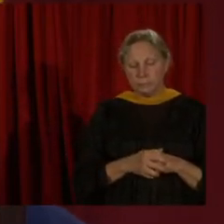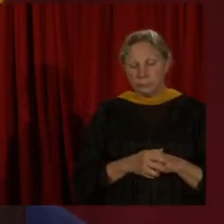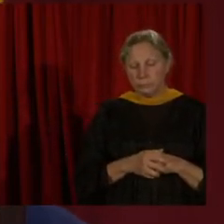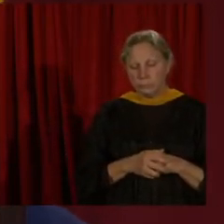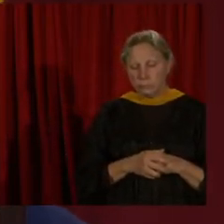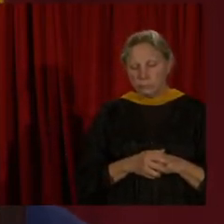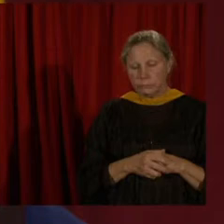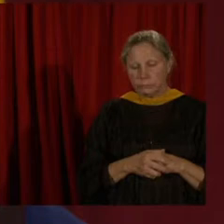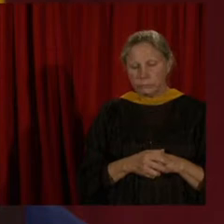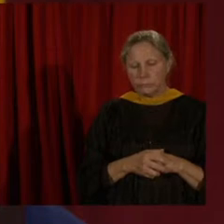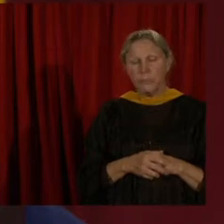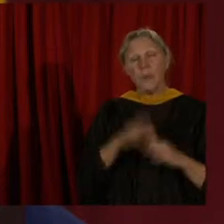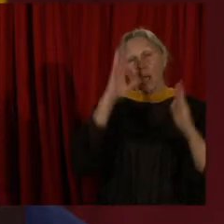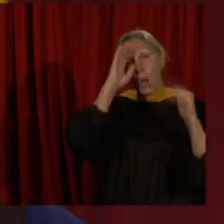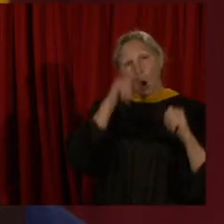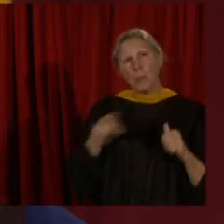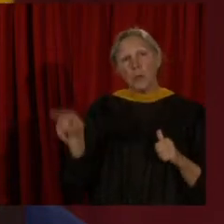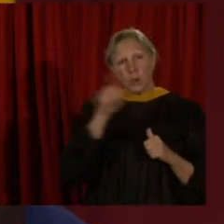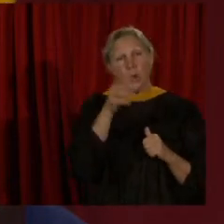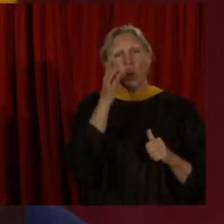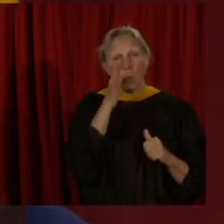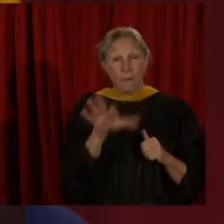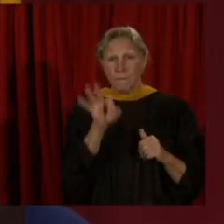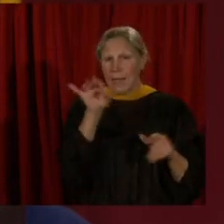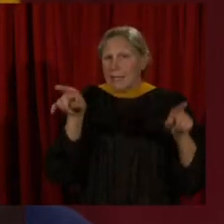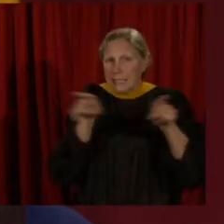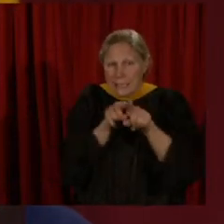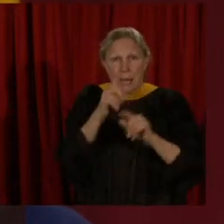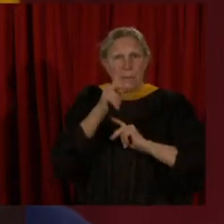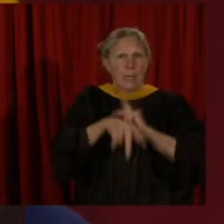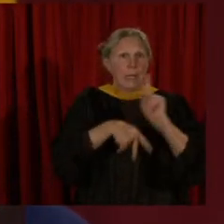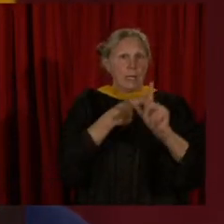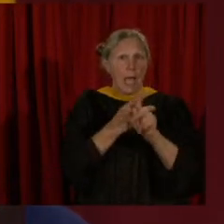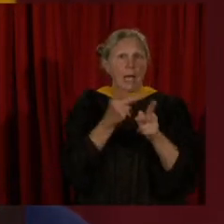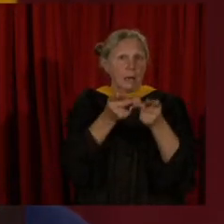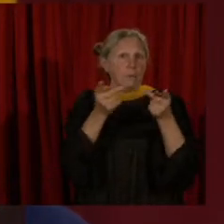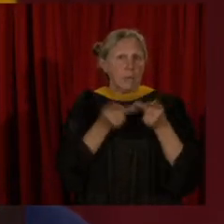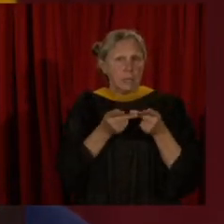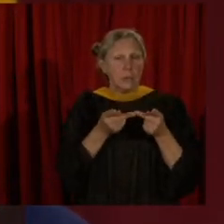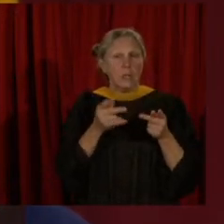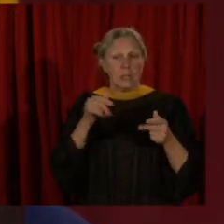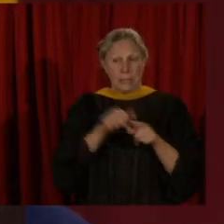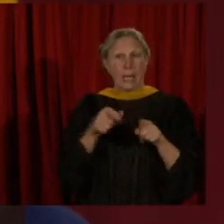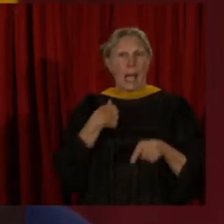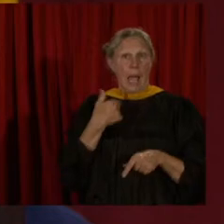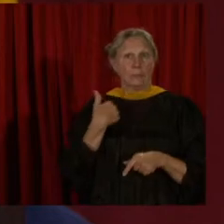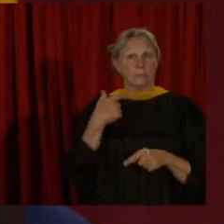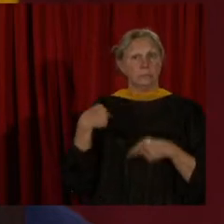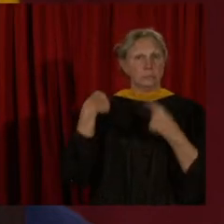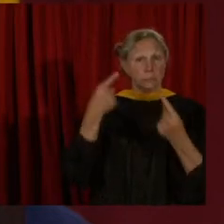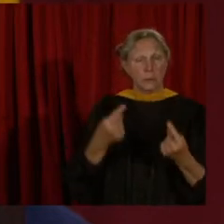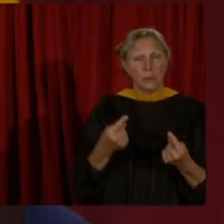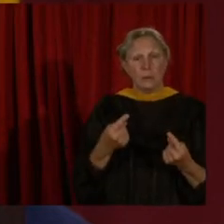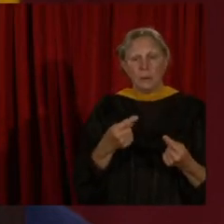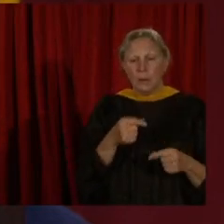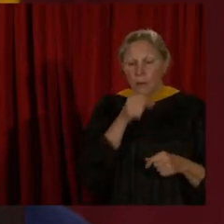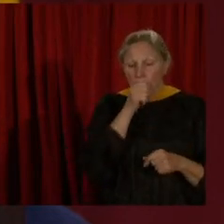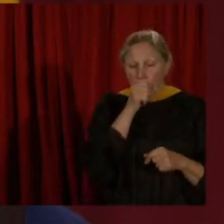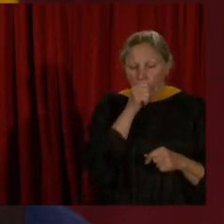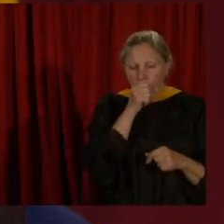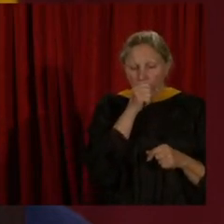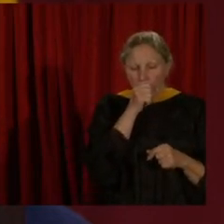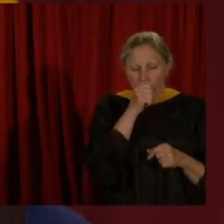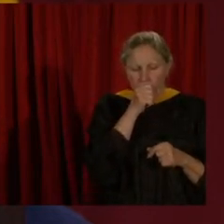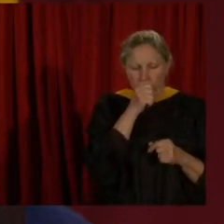I hope you will seek and find that same type of rewarding place to work that I have, a place with strong values that